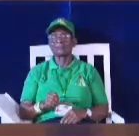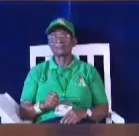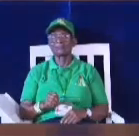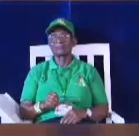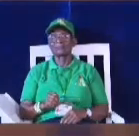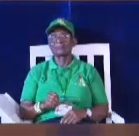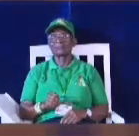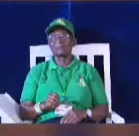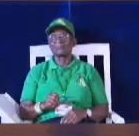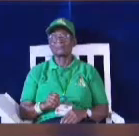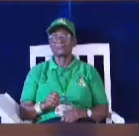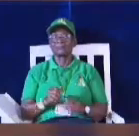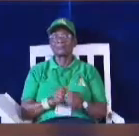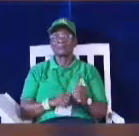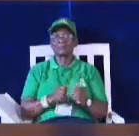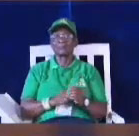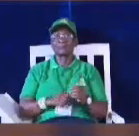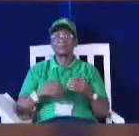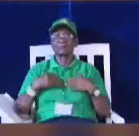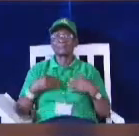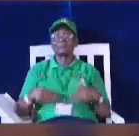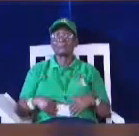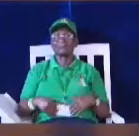He told everybody.